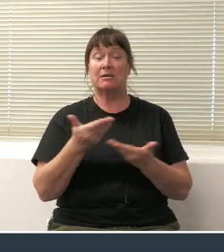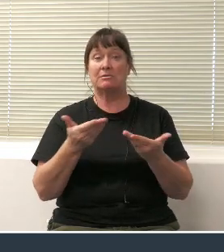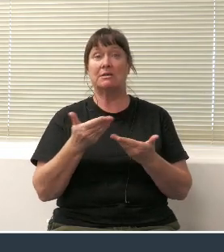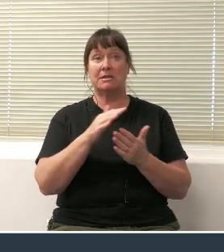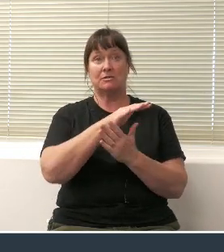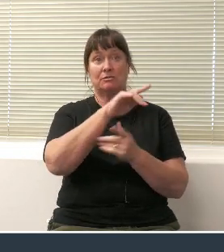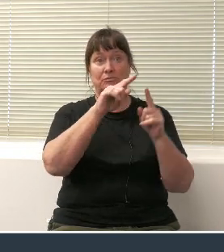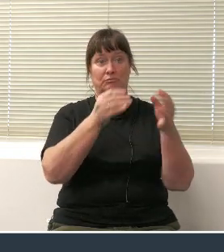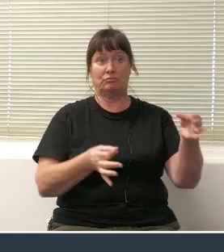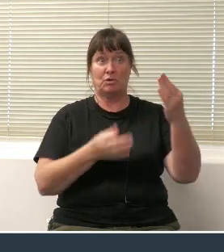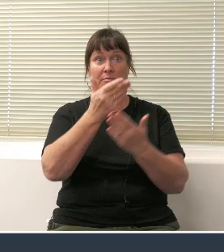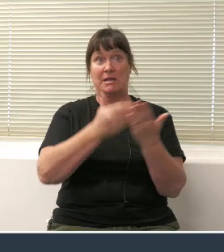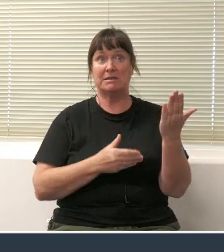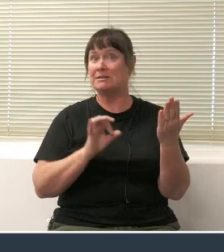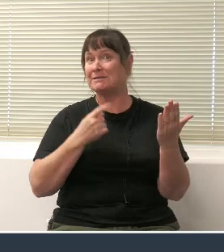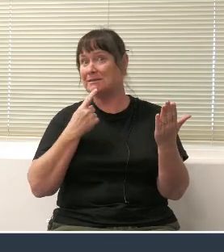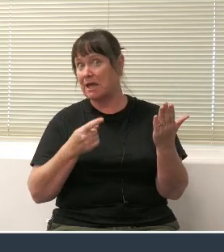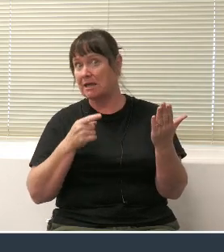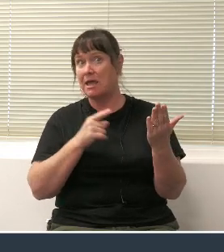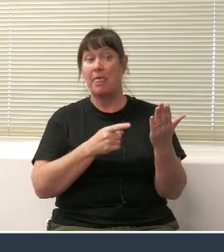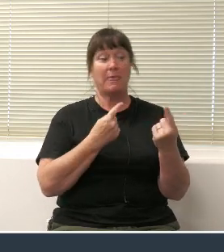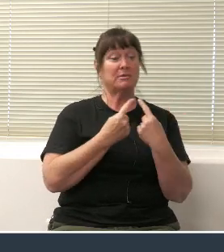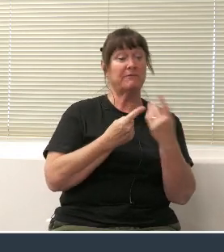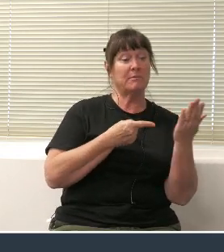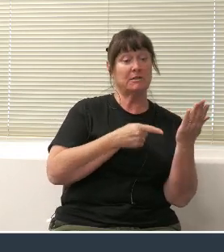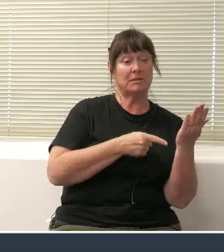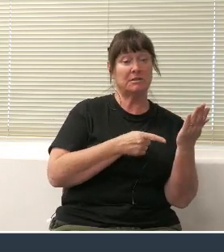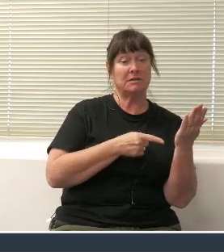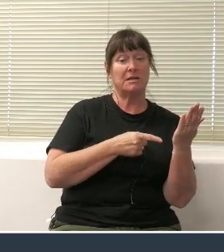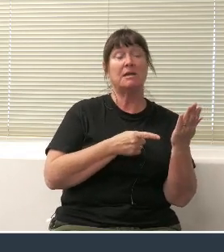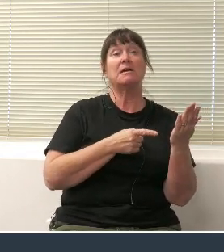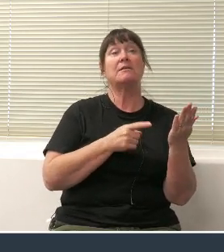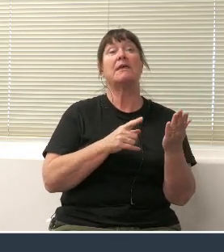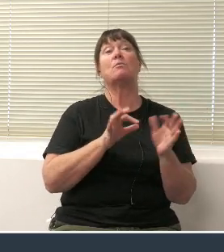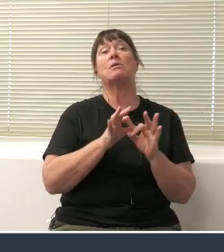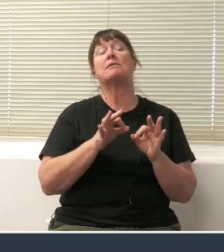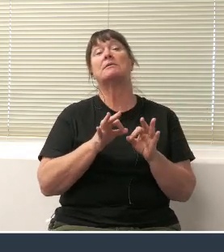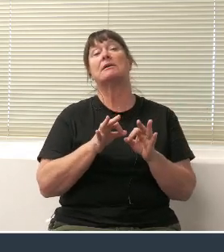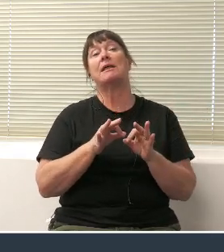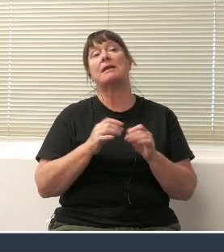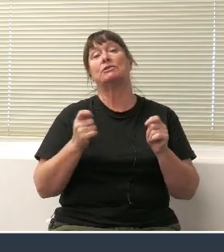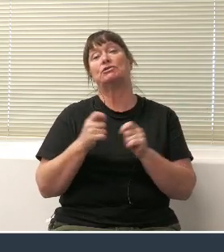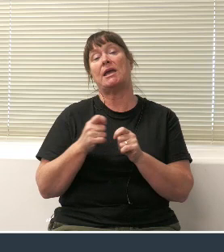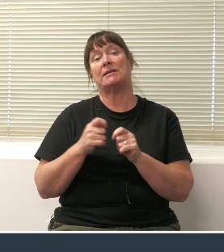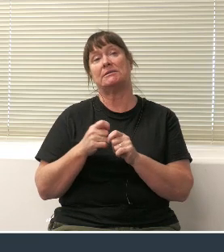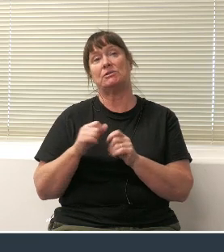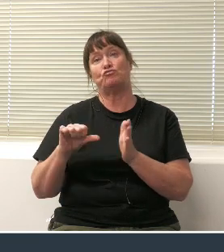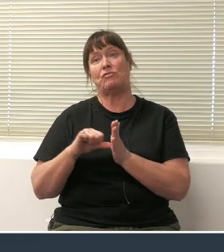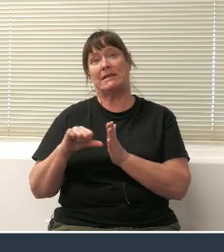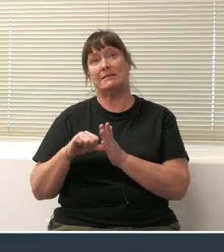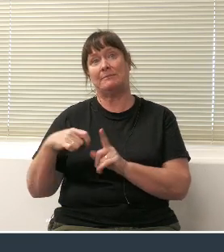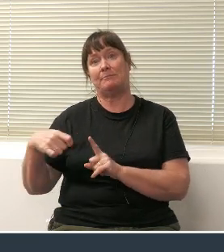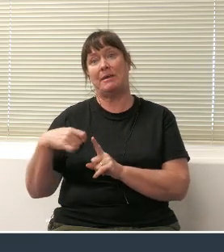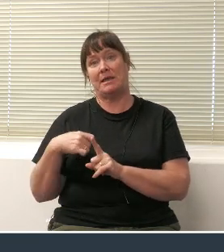consultation document, that there was information that it was not going to make a big difference to the ratepayers in the next few